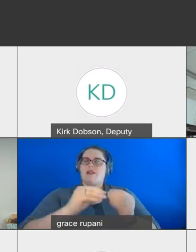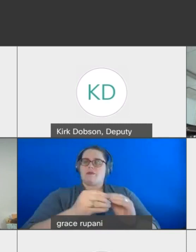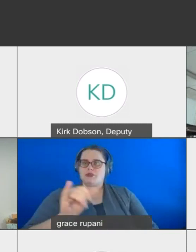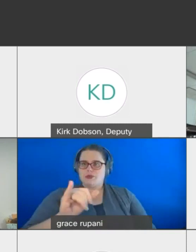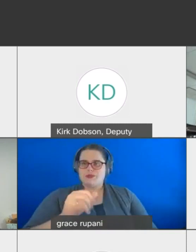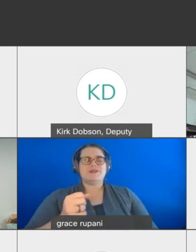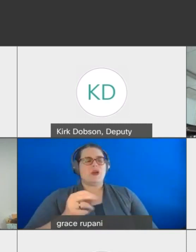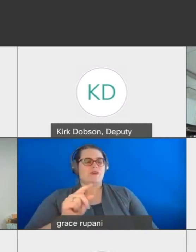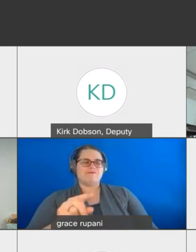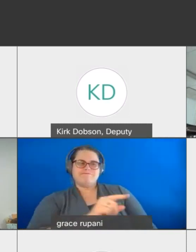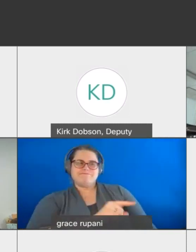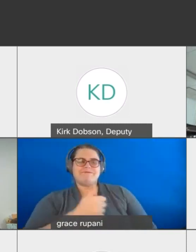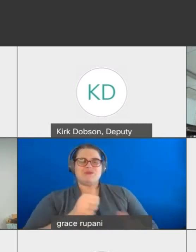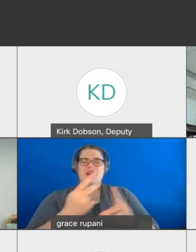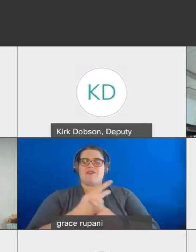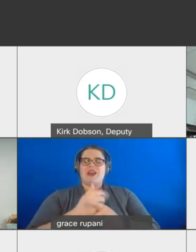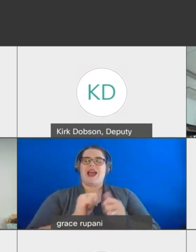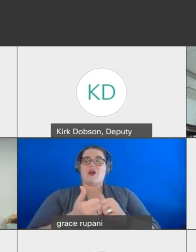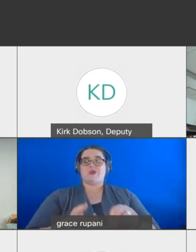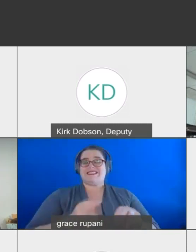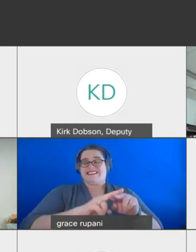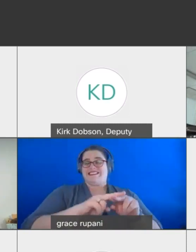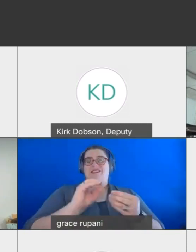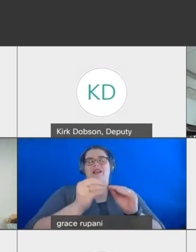figuring out how to boost that number would be helpful as well.